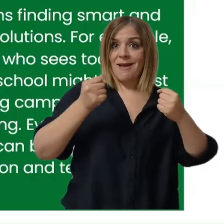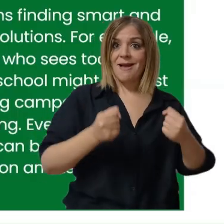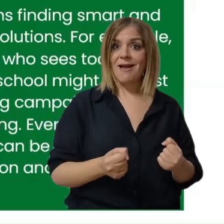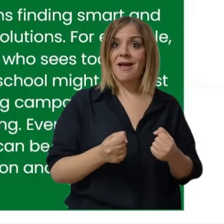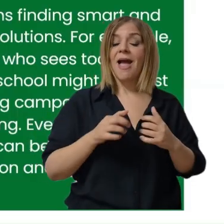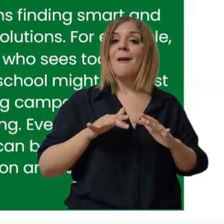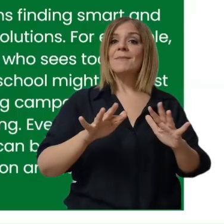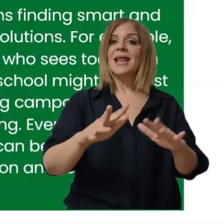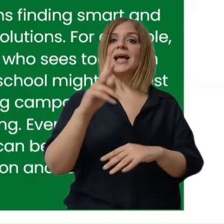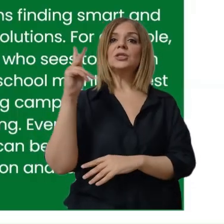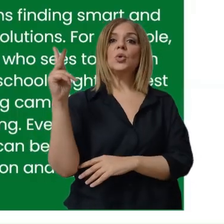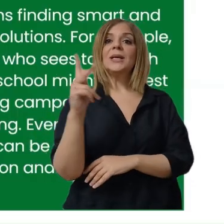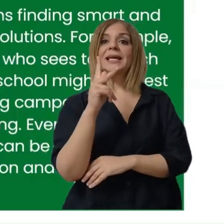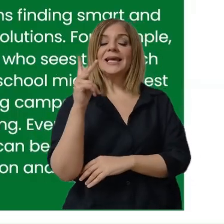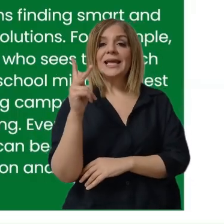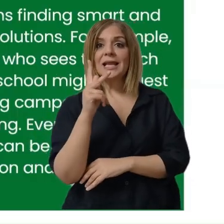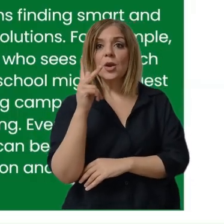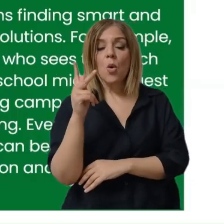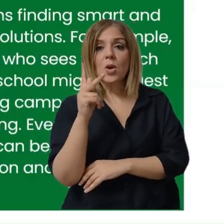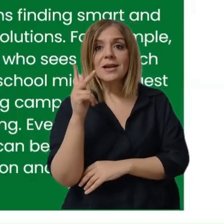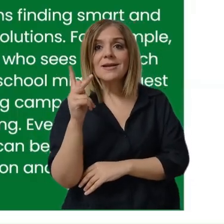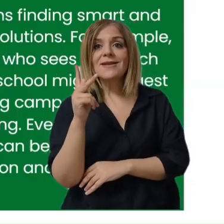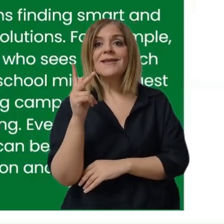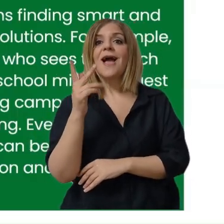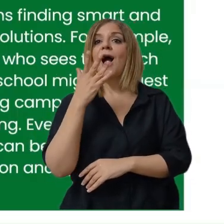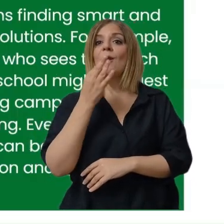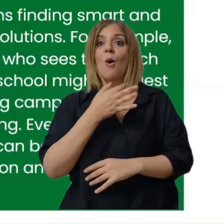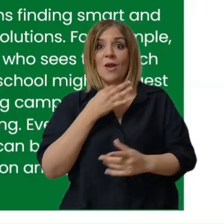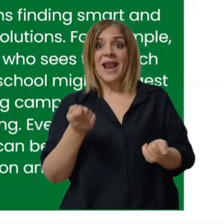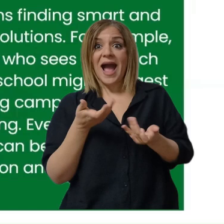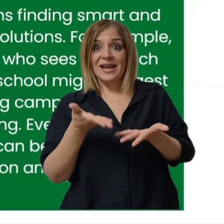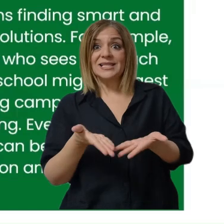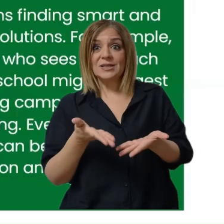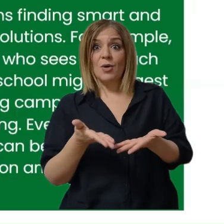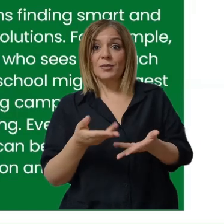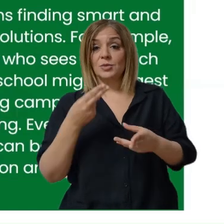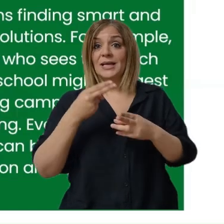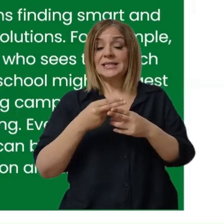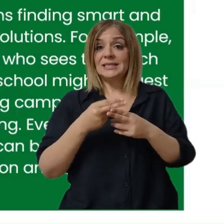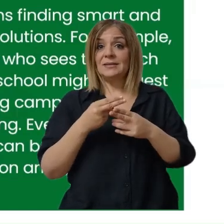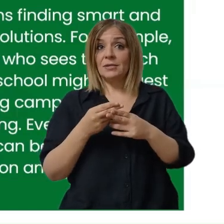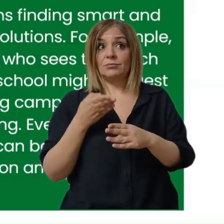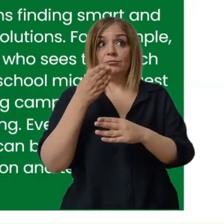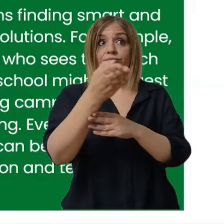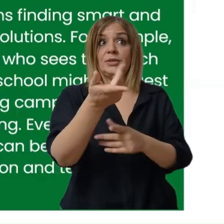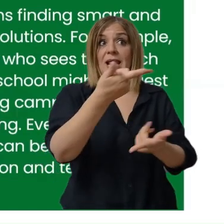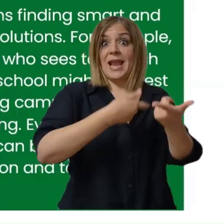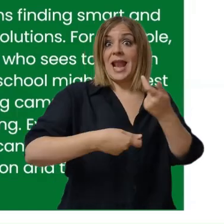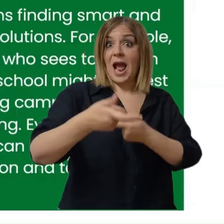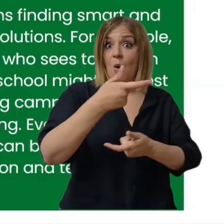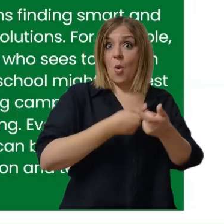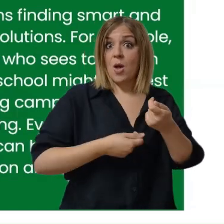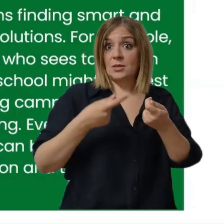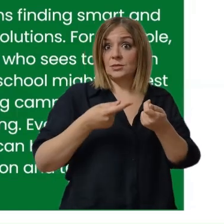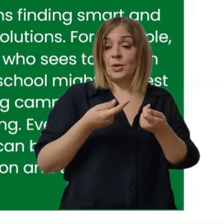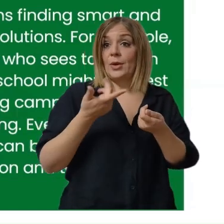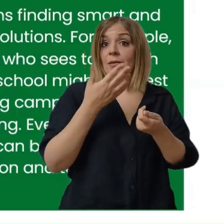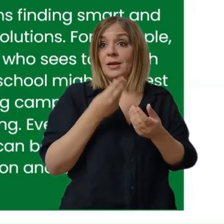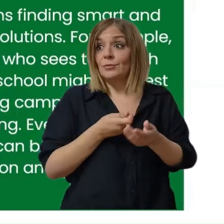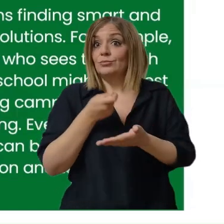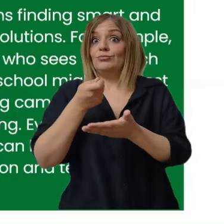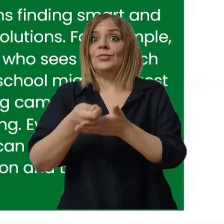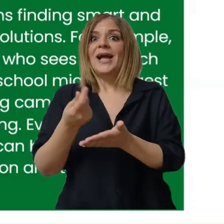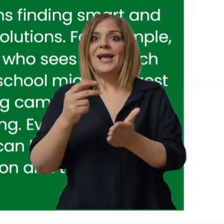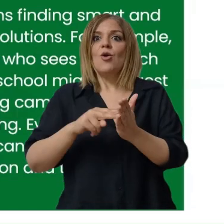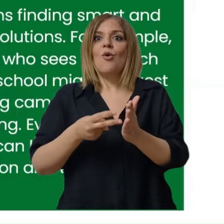are affecting the society, and in order to use the furniture, we need to buy them, so we are affecting the economy as